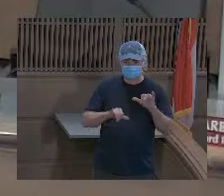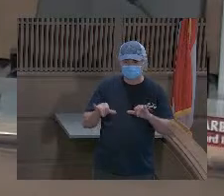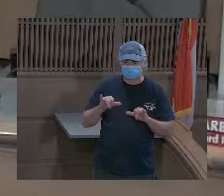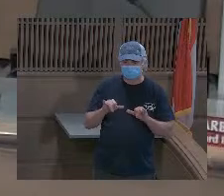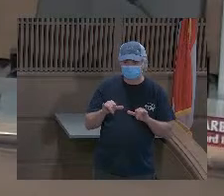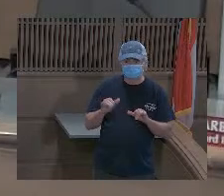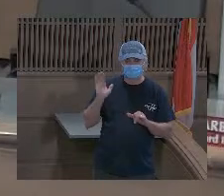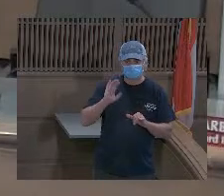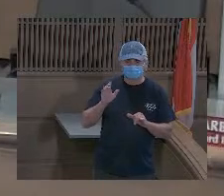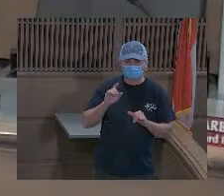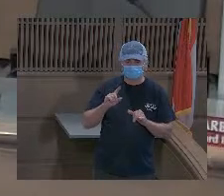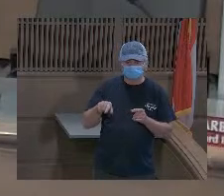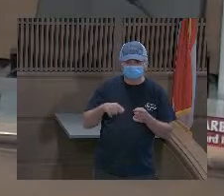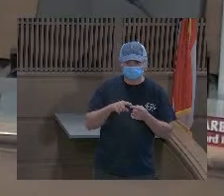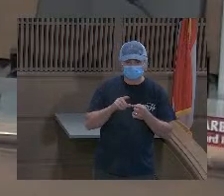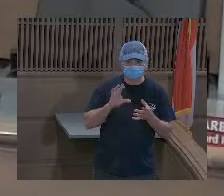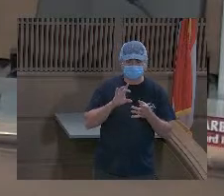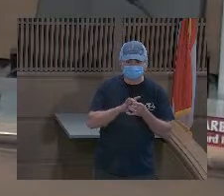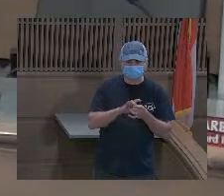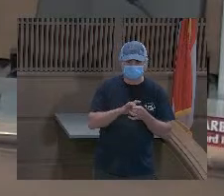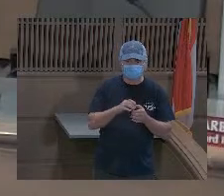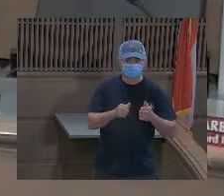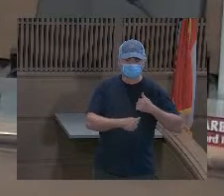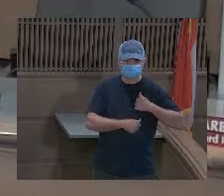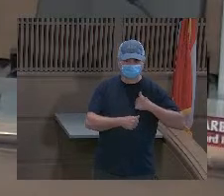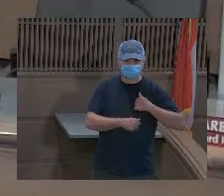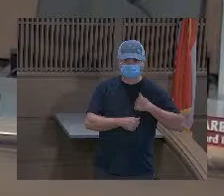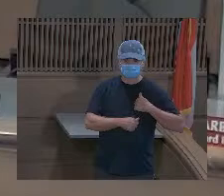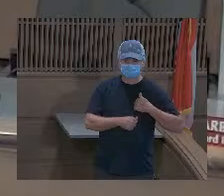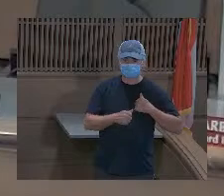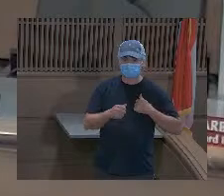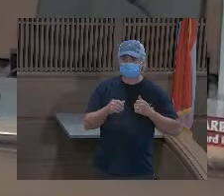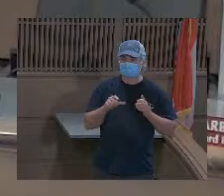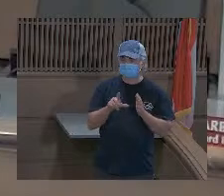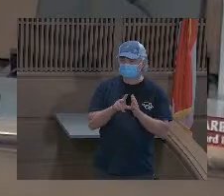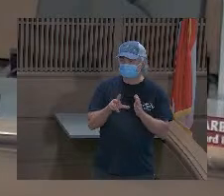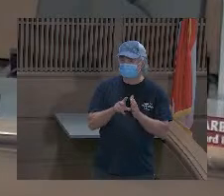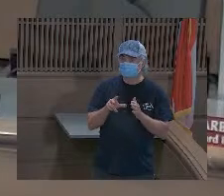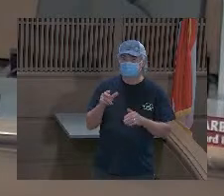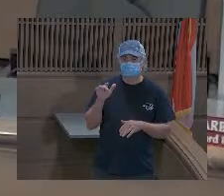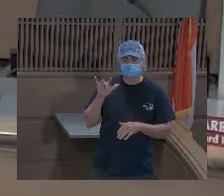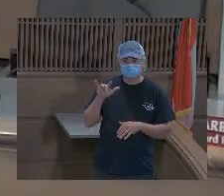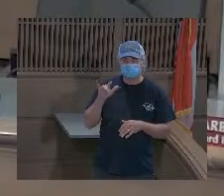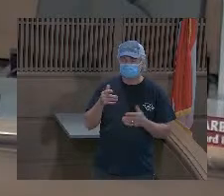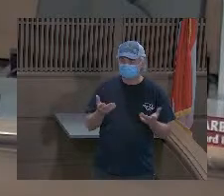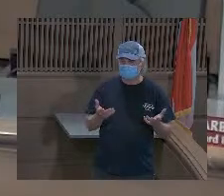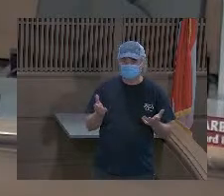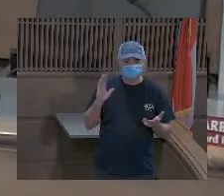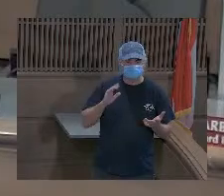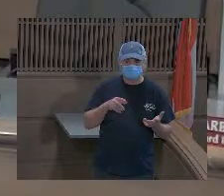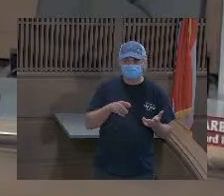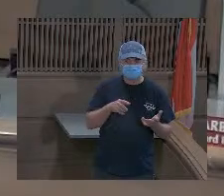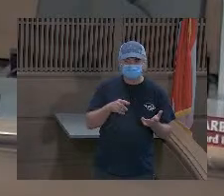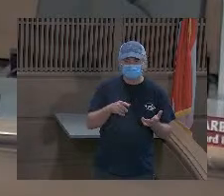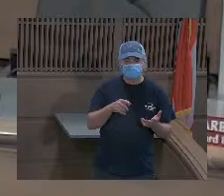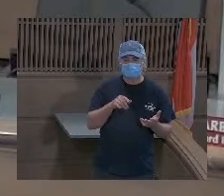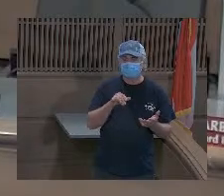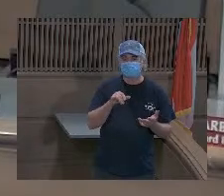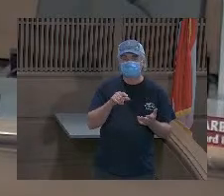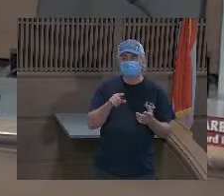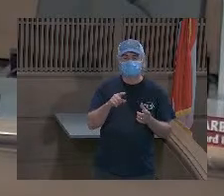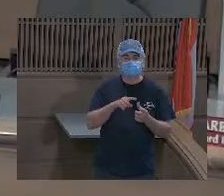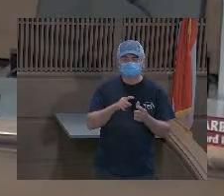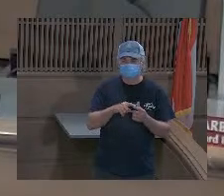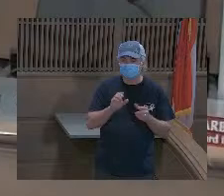now? Again, there's 326 families in Daughter County have been affected by this virus, and then